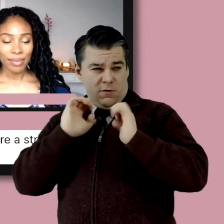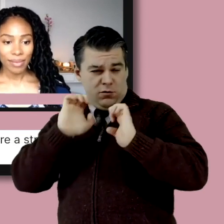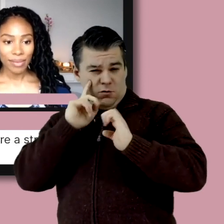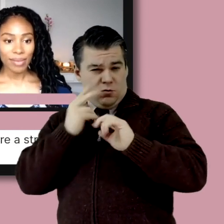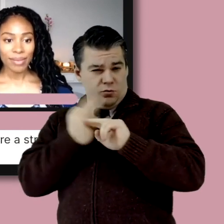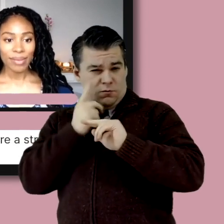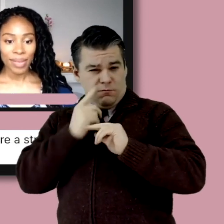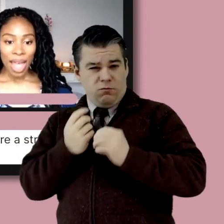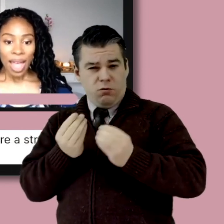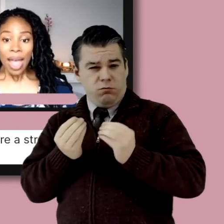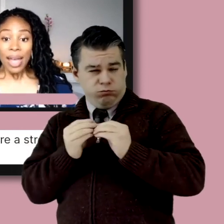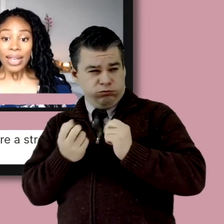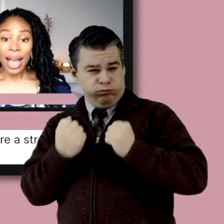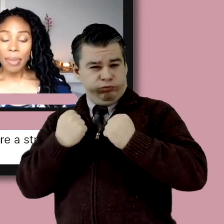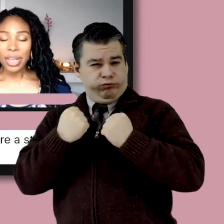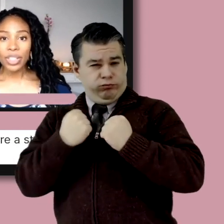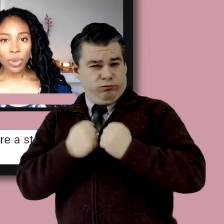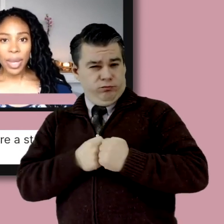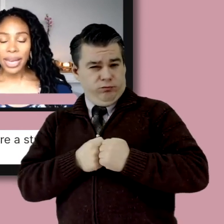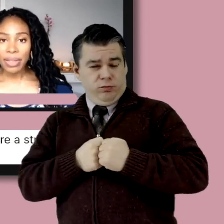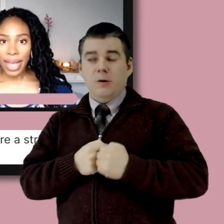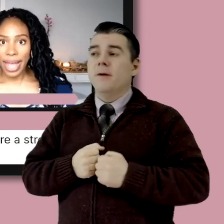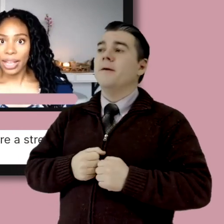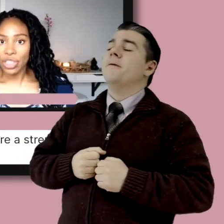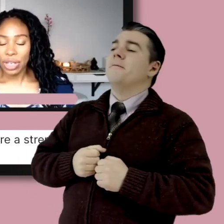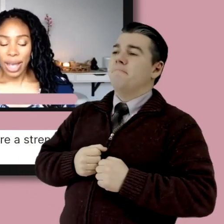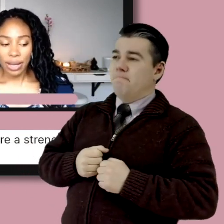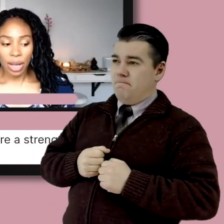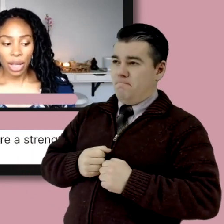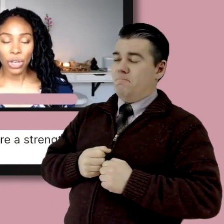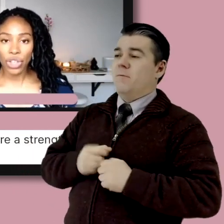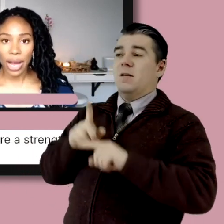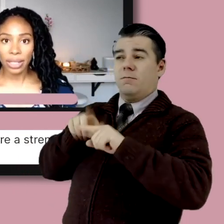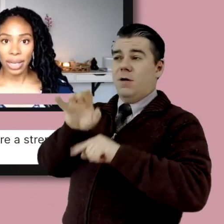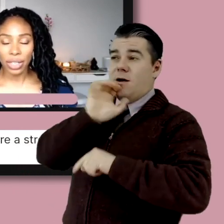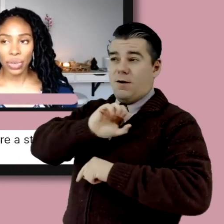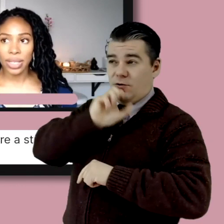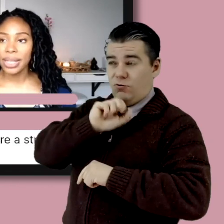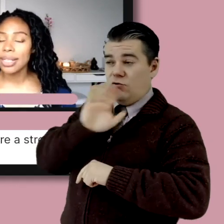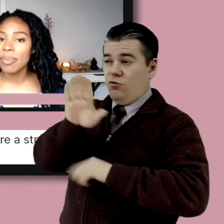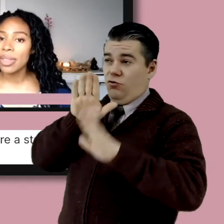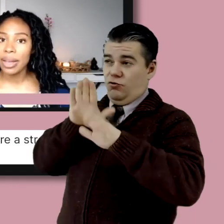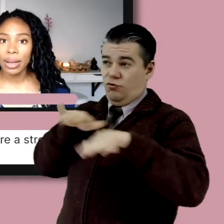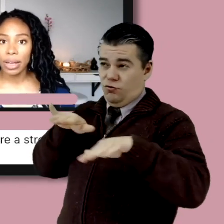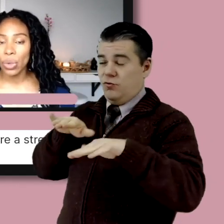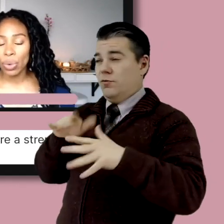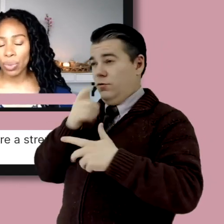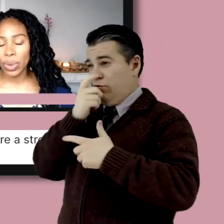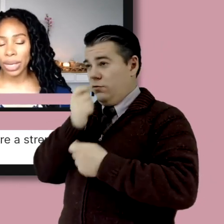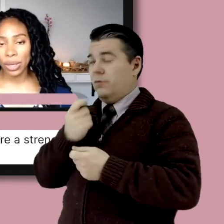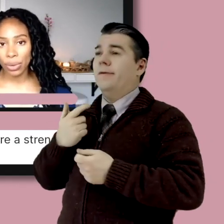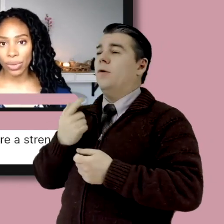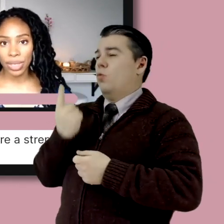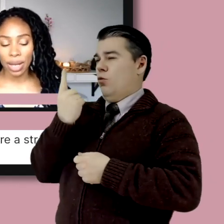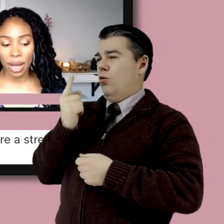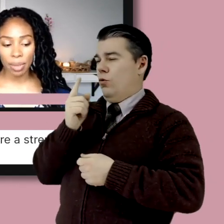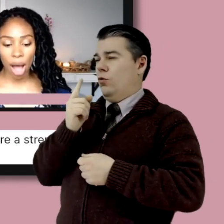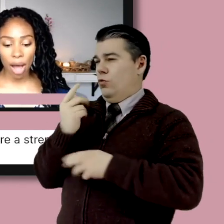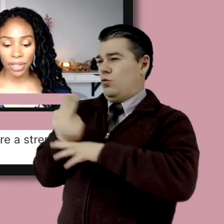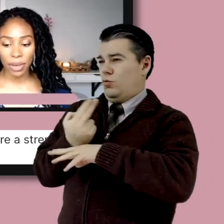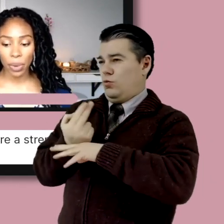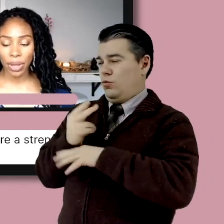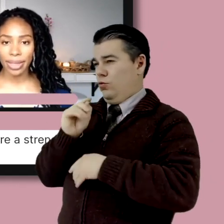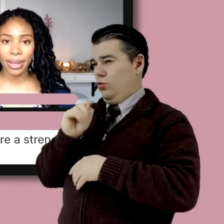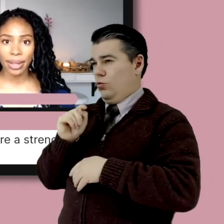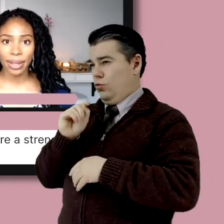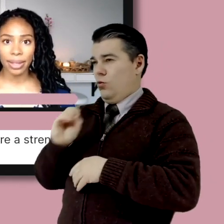we can use? Yeah, I mean, so depending on the age and your child's interest, like something that a tool we used